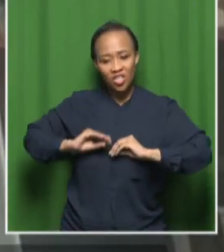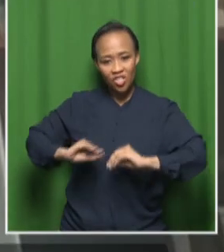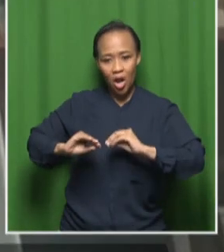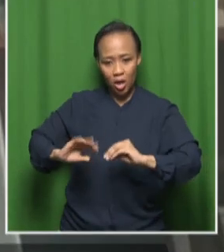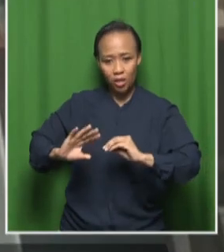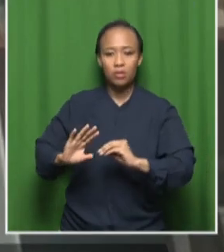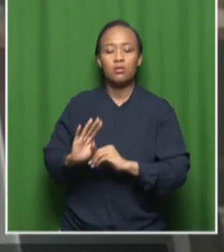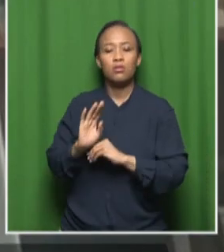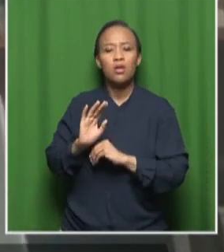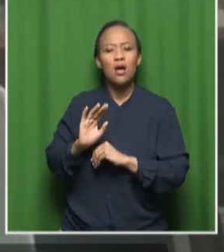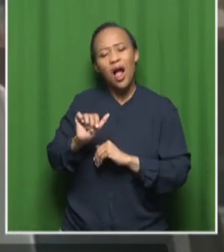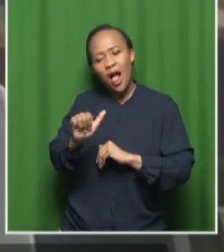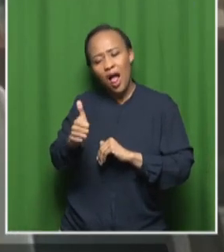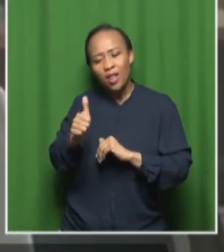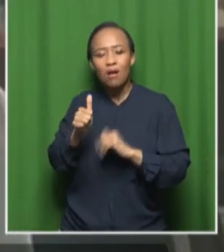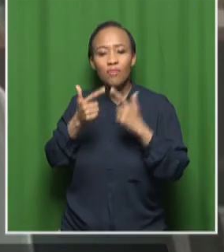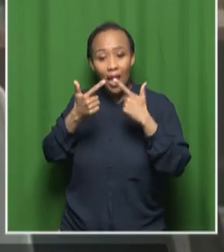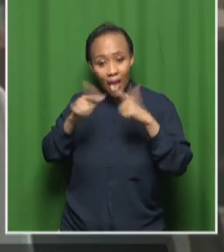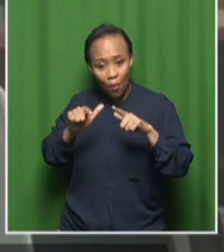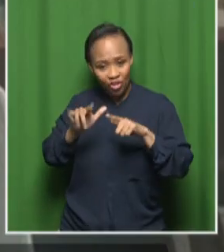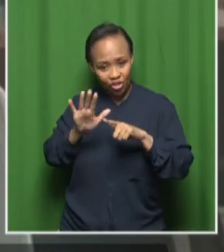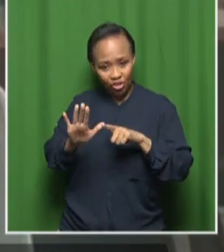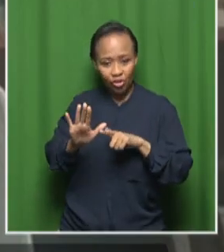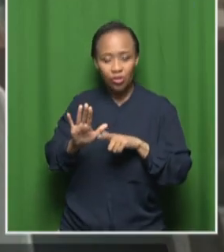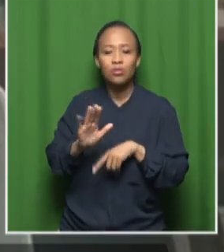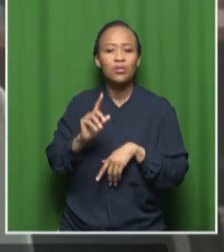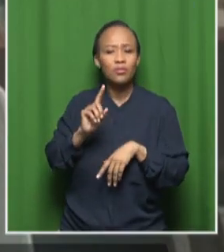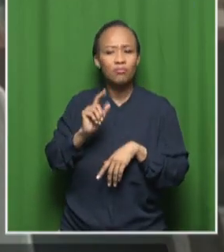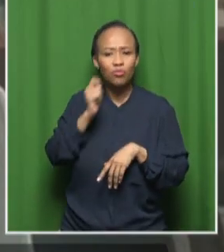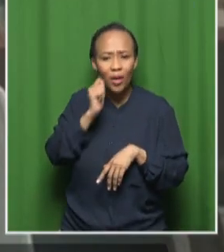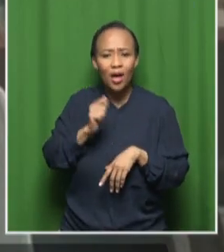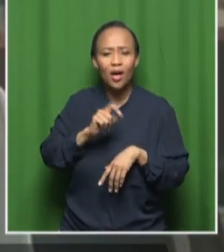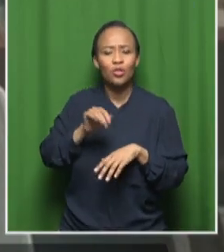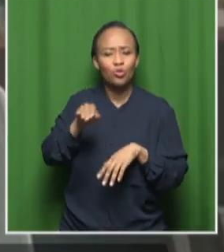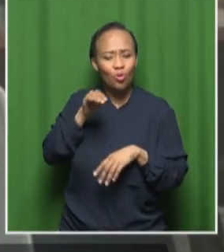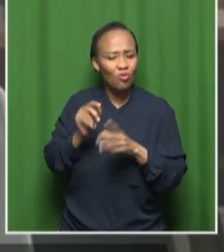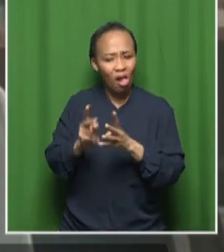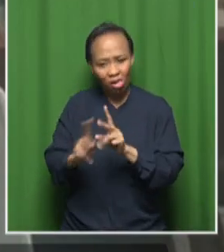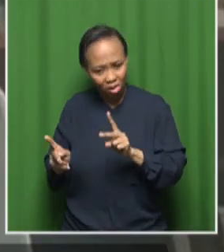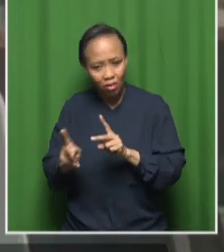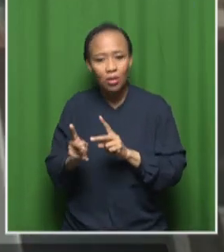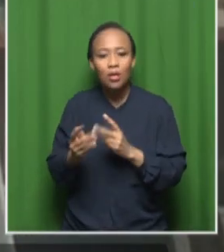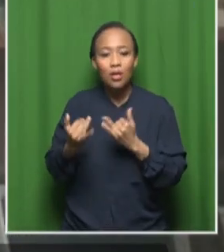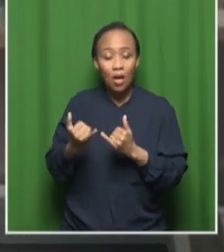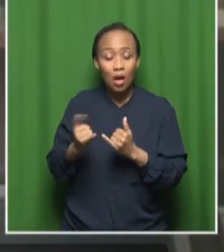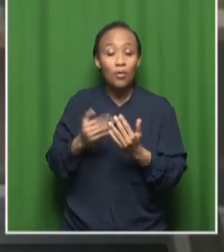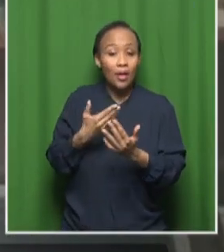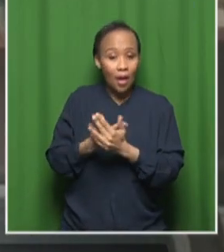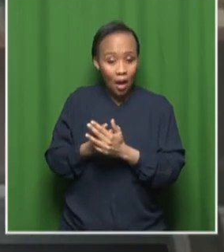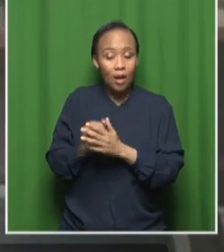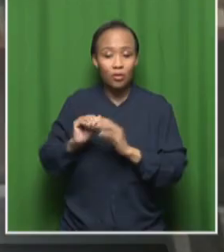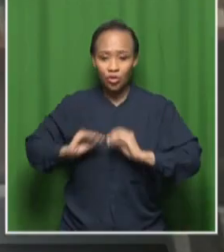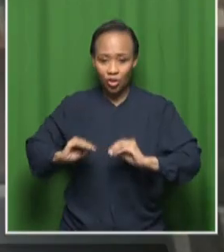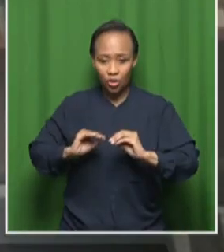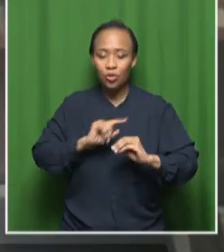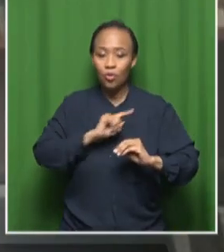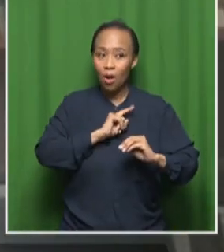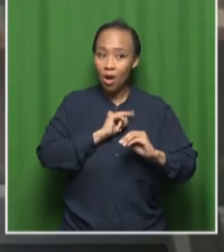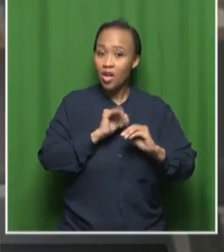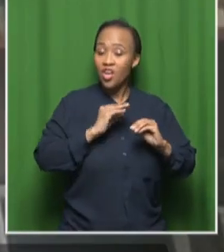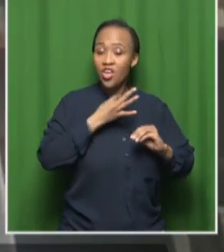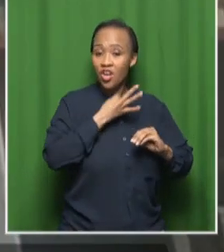they get to a tertiary education standard, they will have to face English, because currently we only have